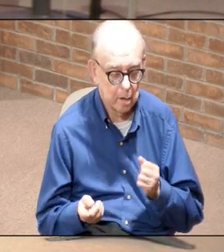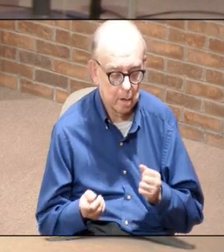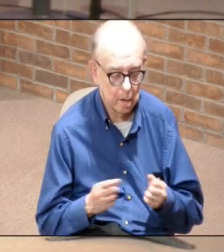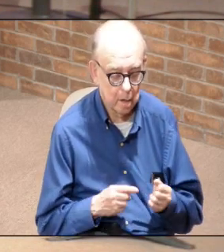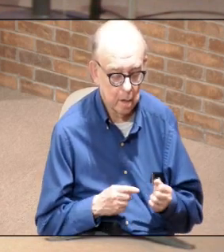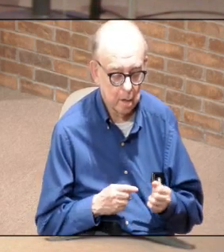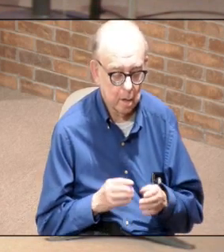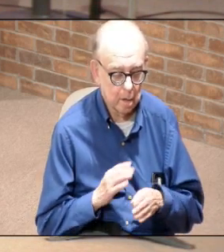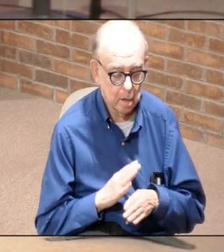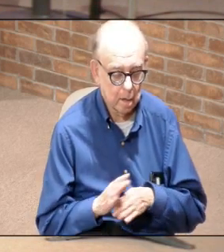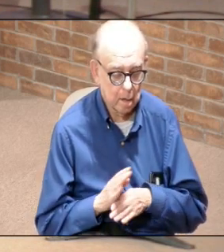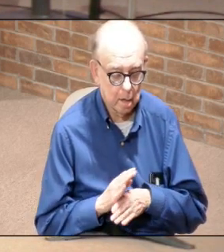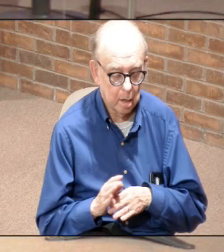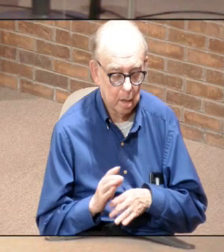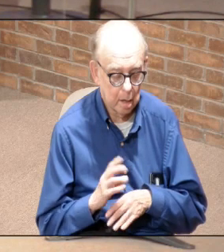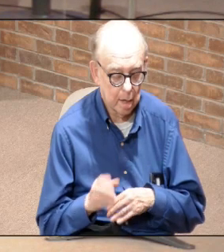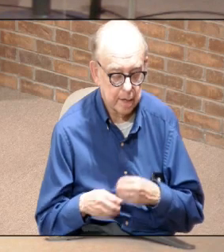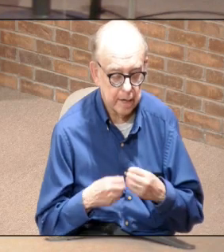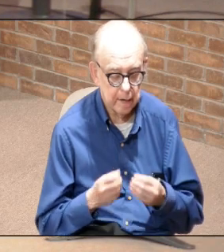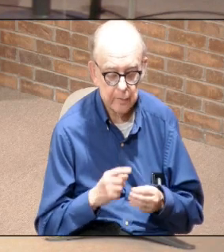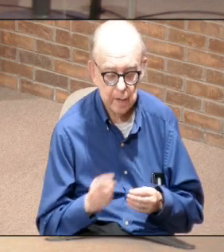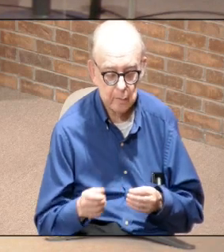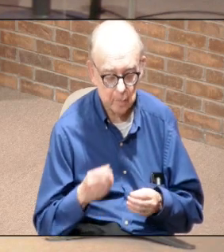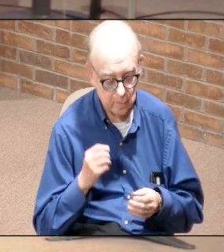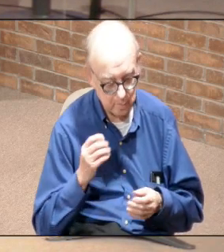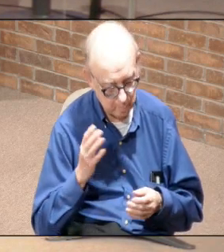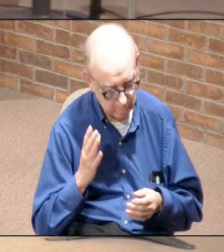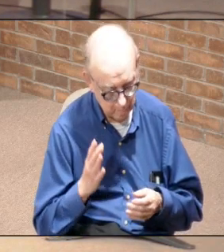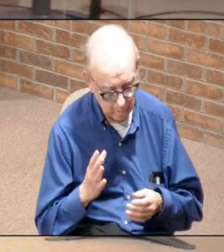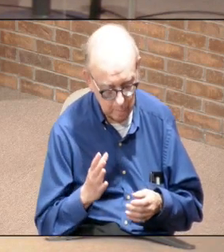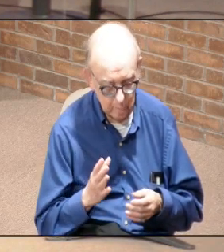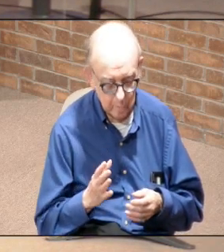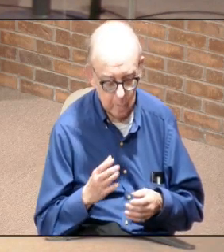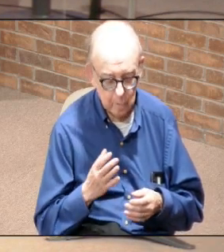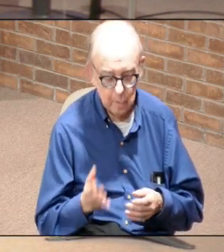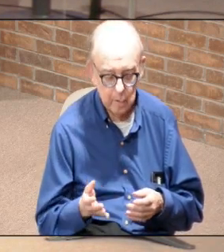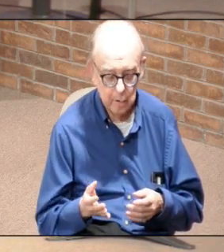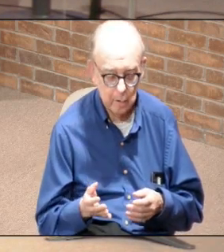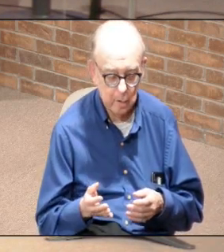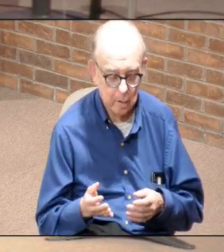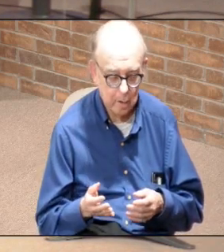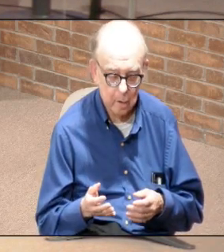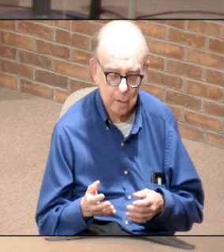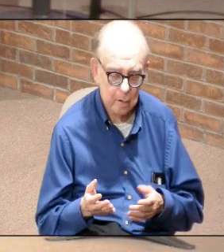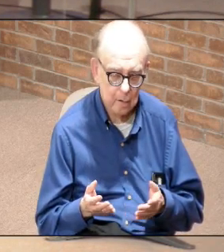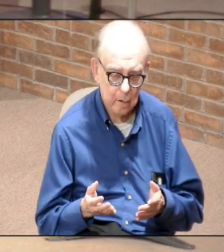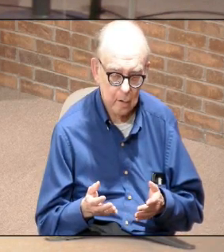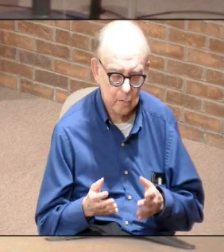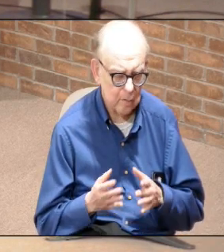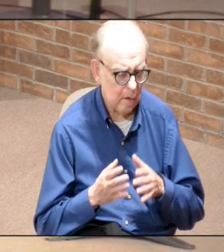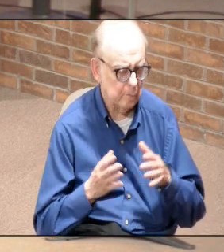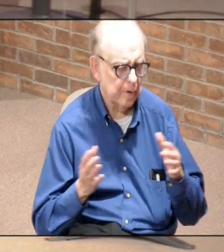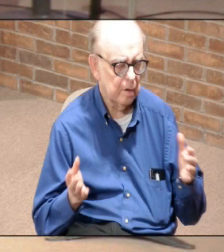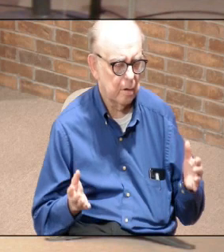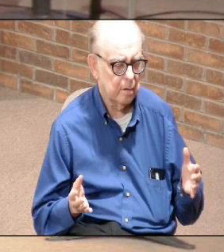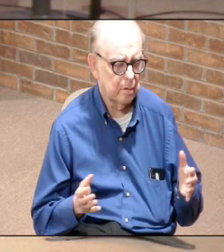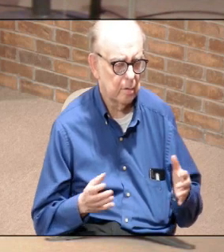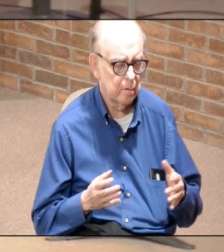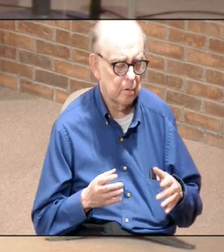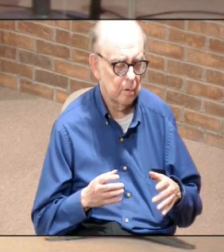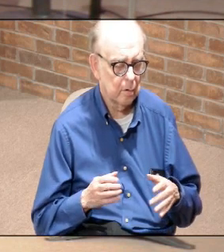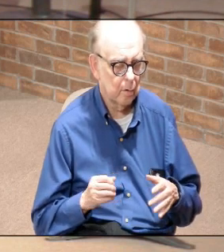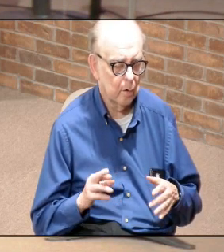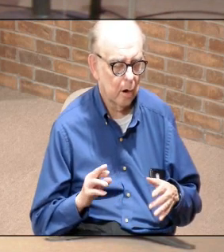would run his business, they gave them a home. Today, there is a huge